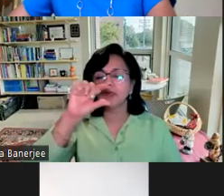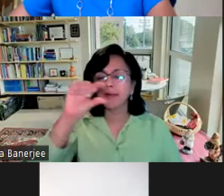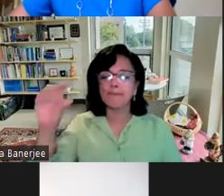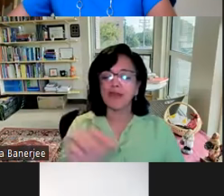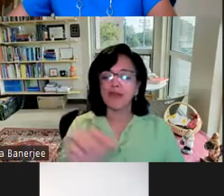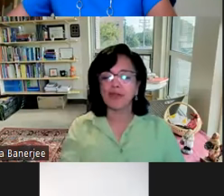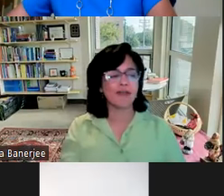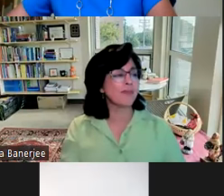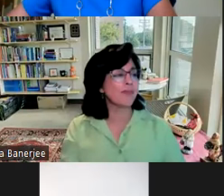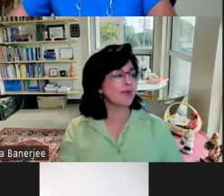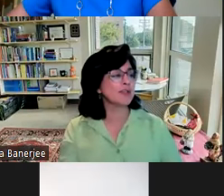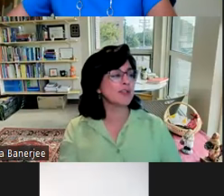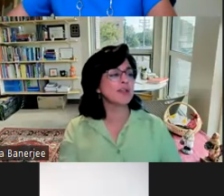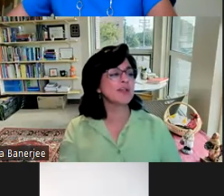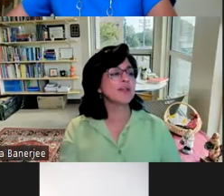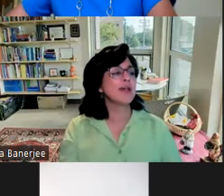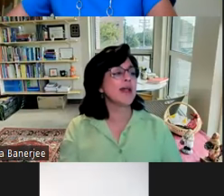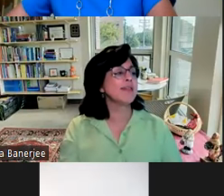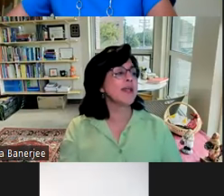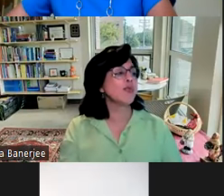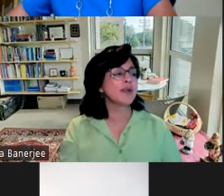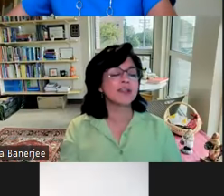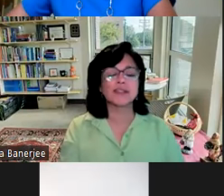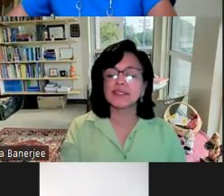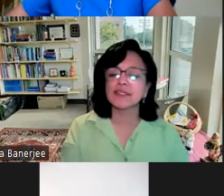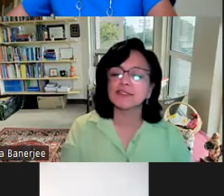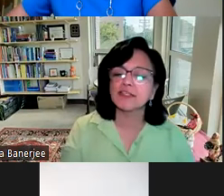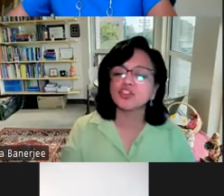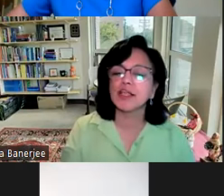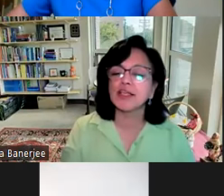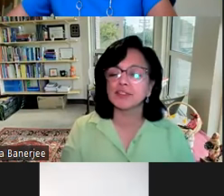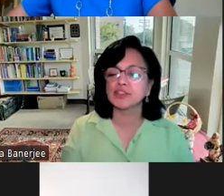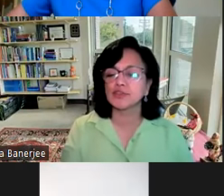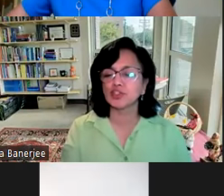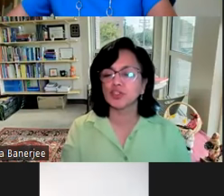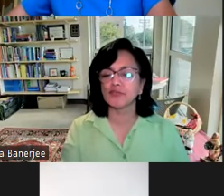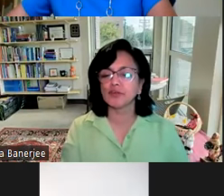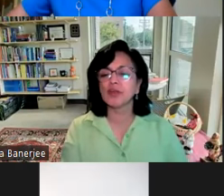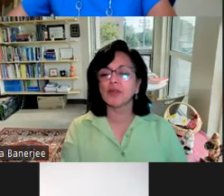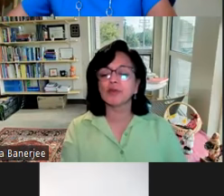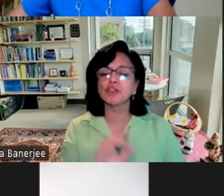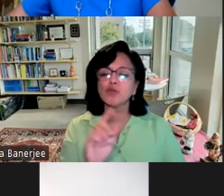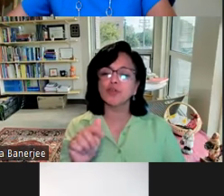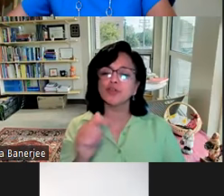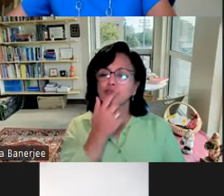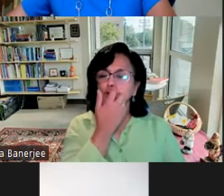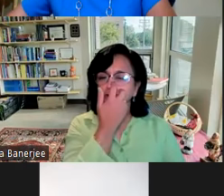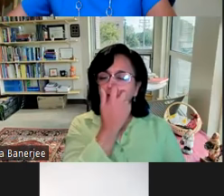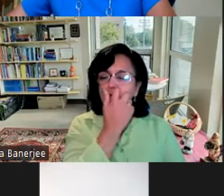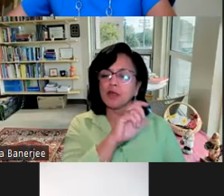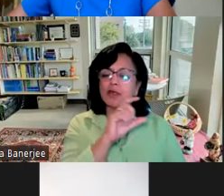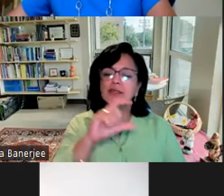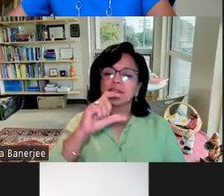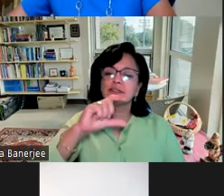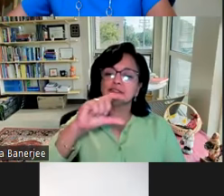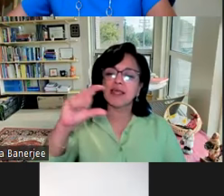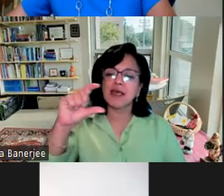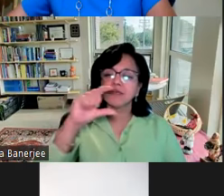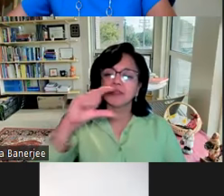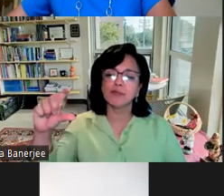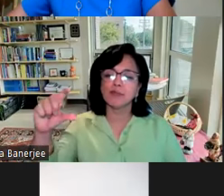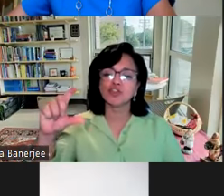brief paragraph about it. And then what are the skills that the child has to achieve? Because you want to know that